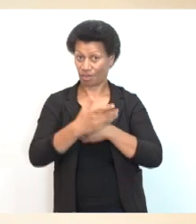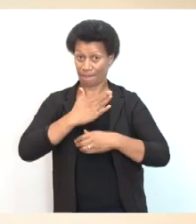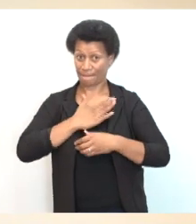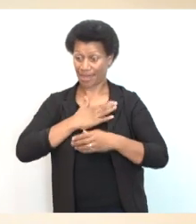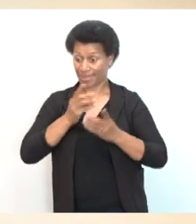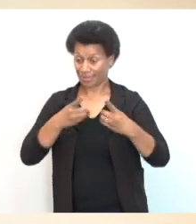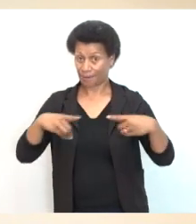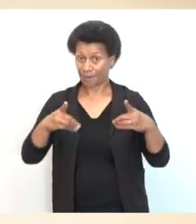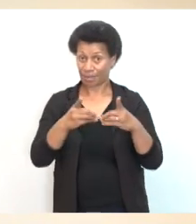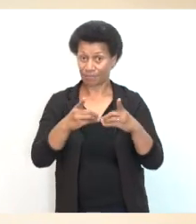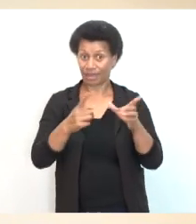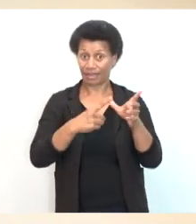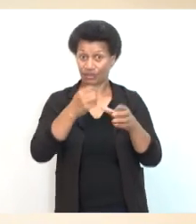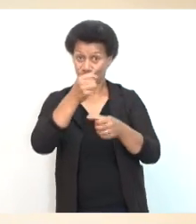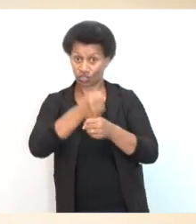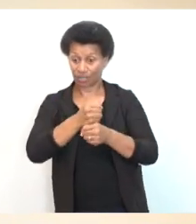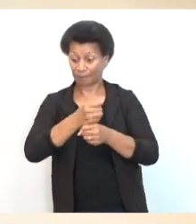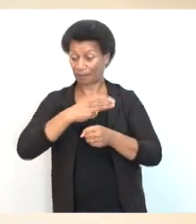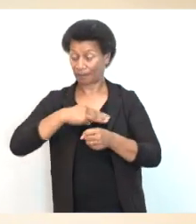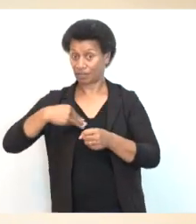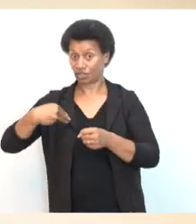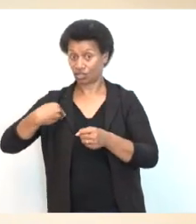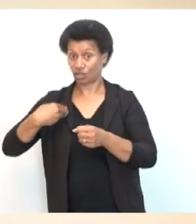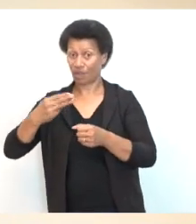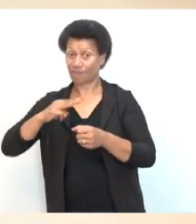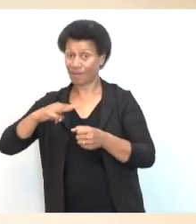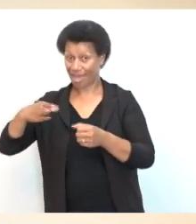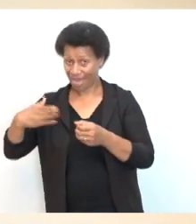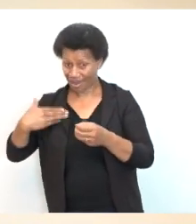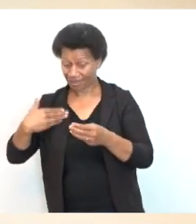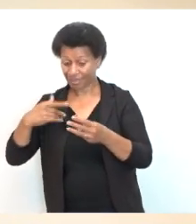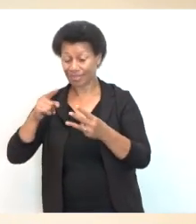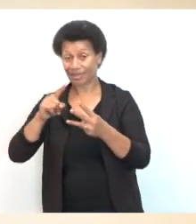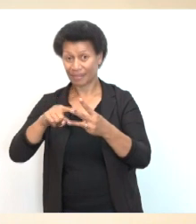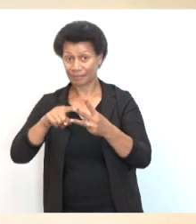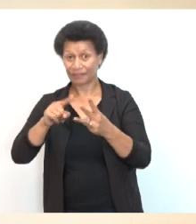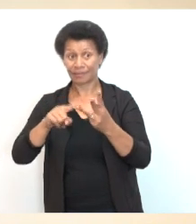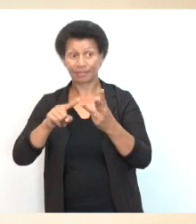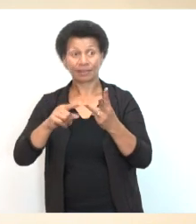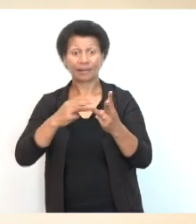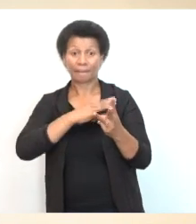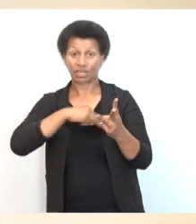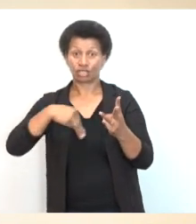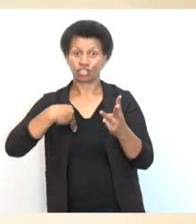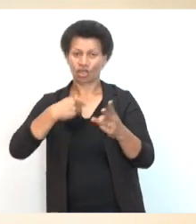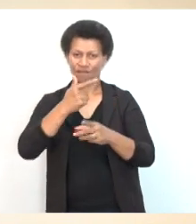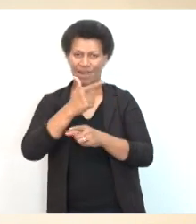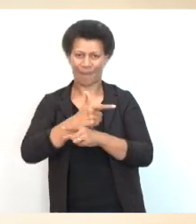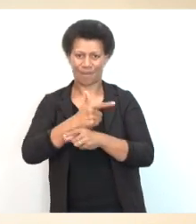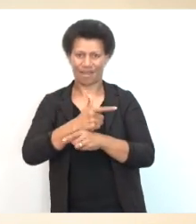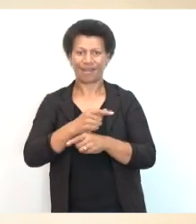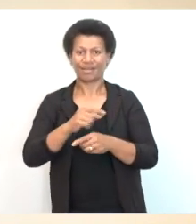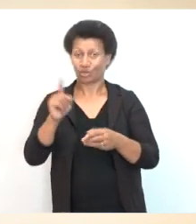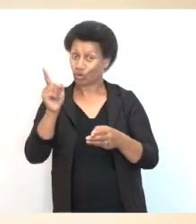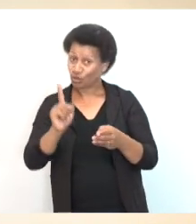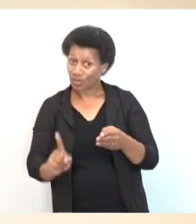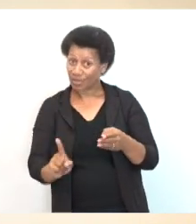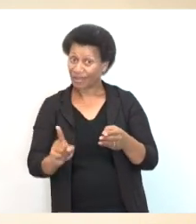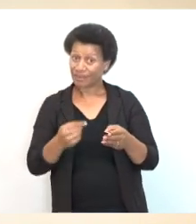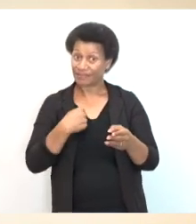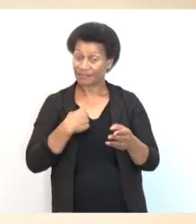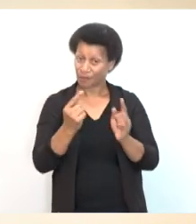inter-government agencies been designed. They will meet and move forward. Ultimately, is